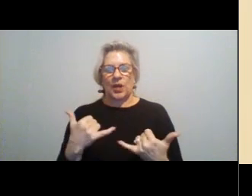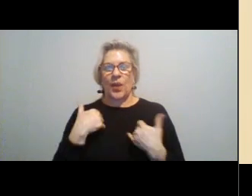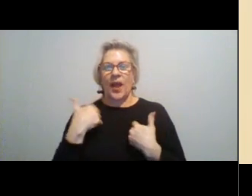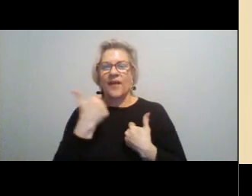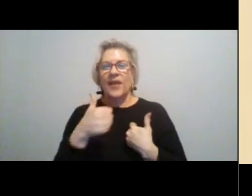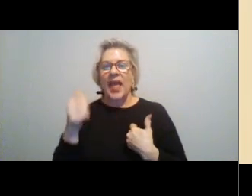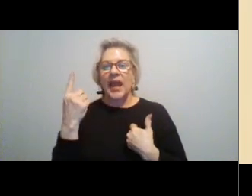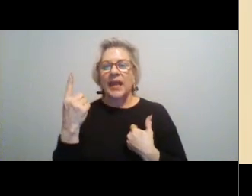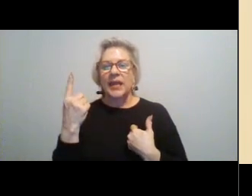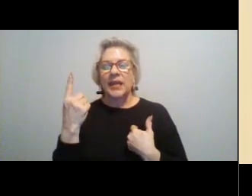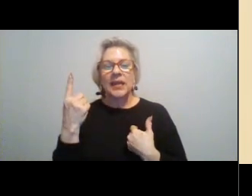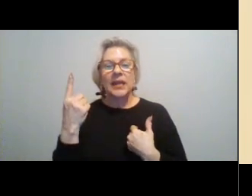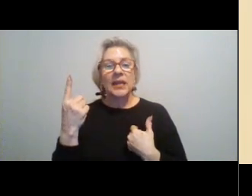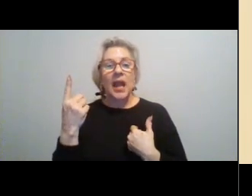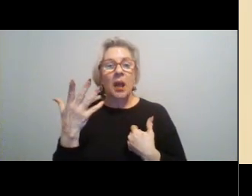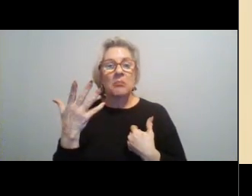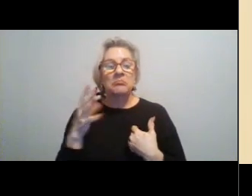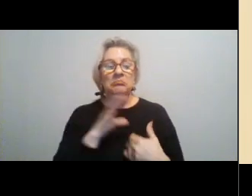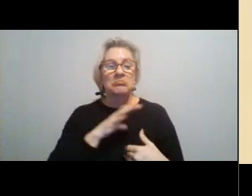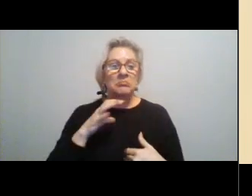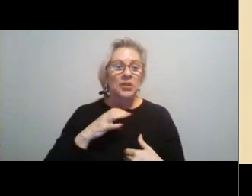our commissioners that have questions or comments?